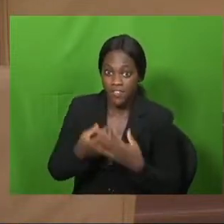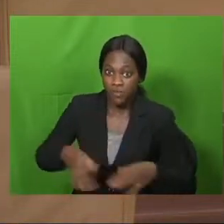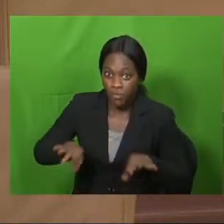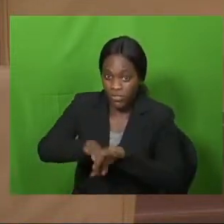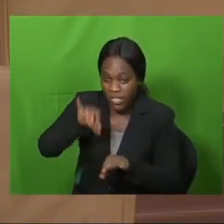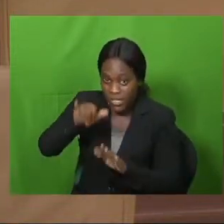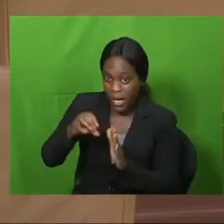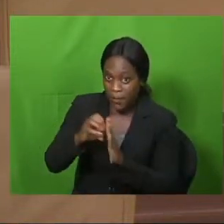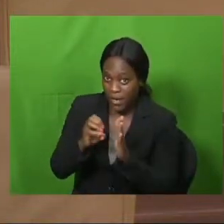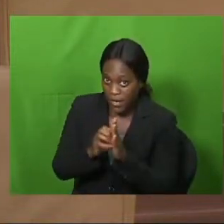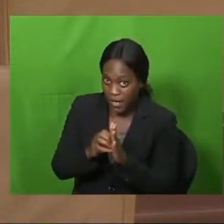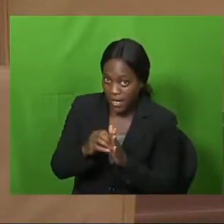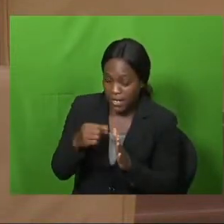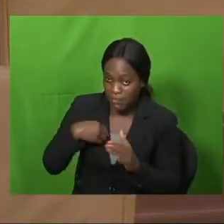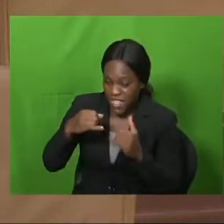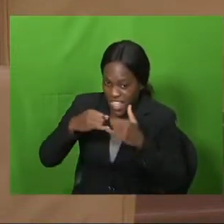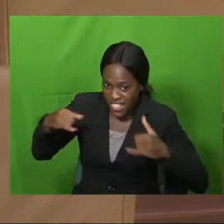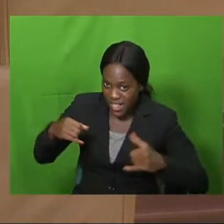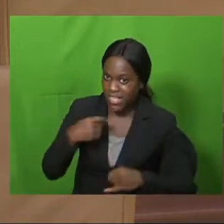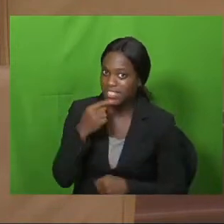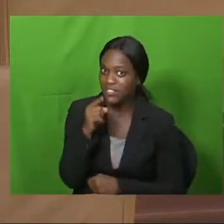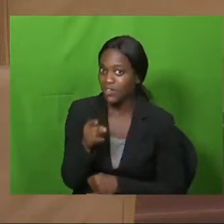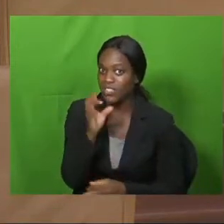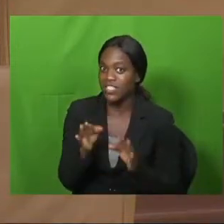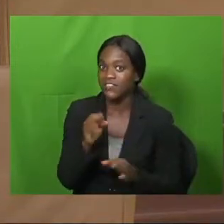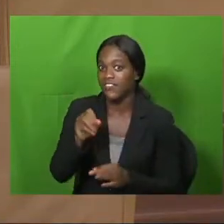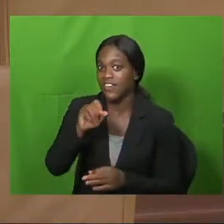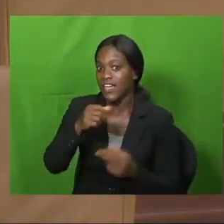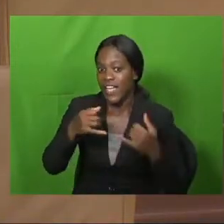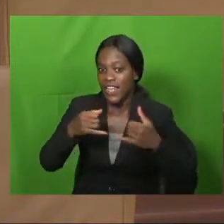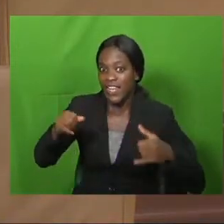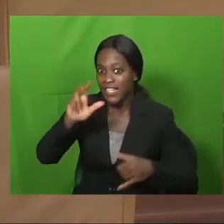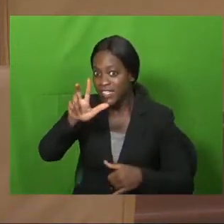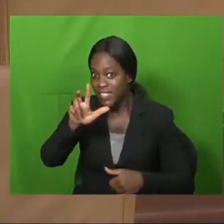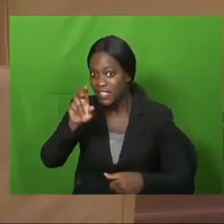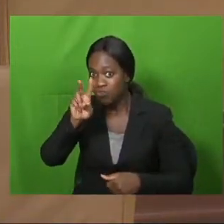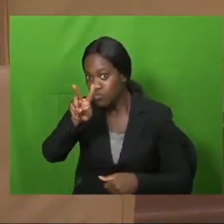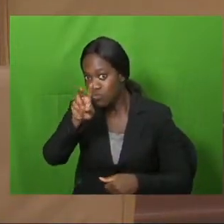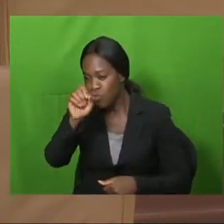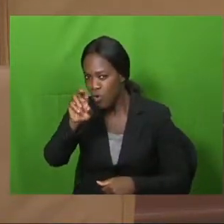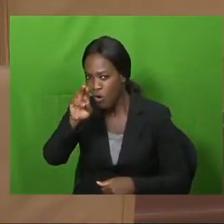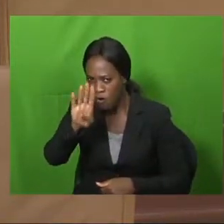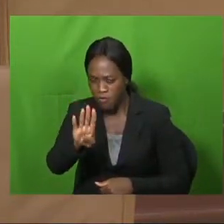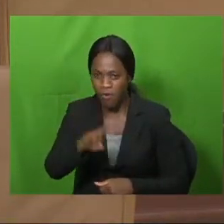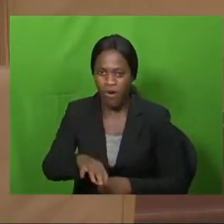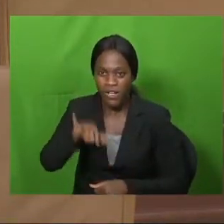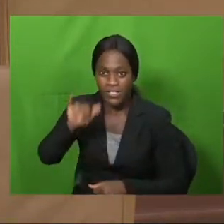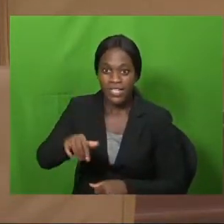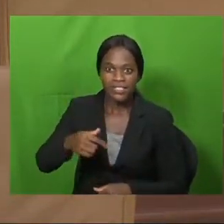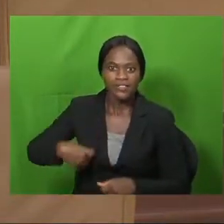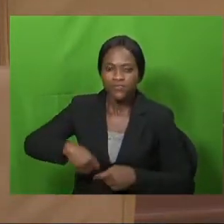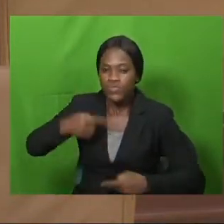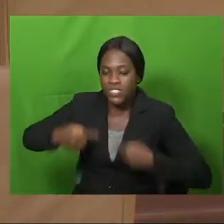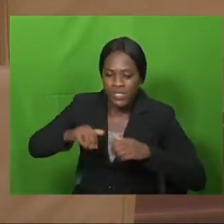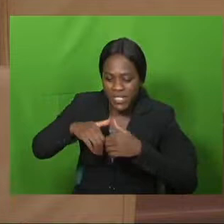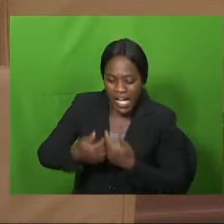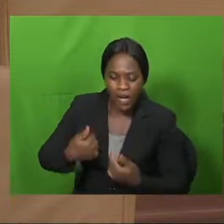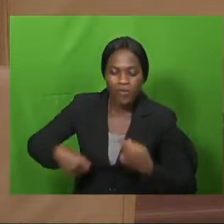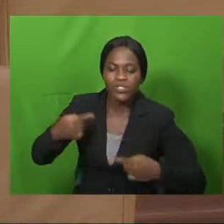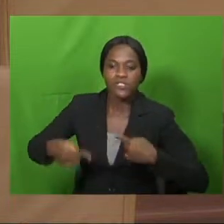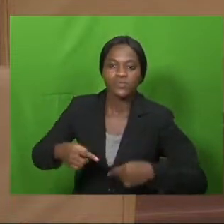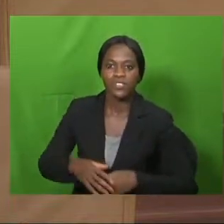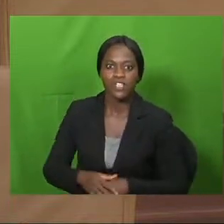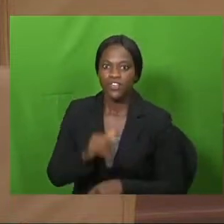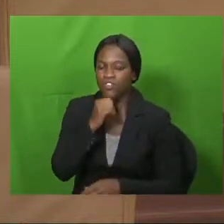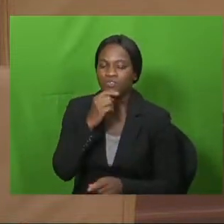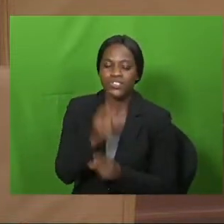paragraph, even the line, I will tell you whether it's line 3, line 2, or line 4. That is how you debate, Mr. Speaker, and not to come